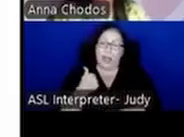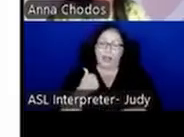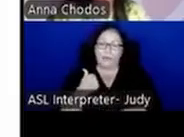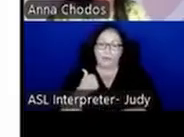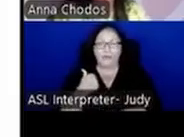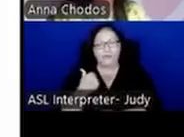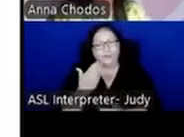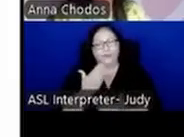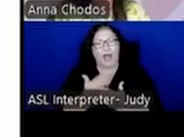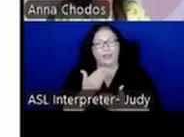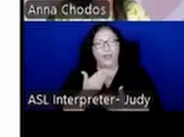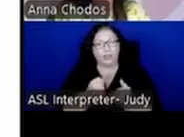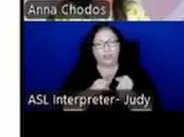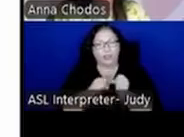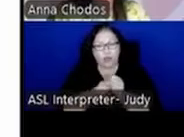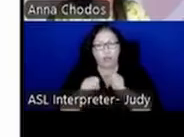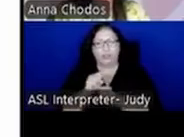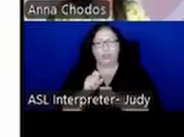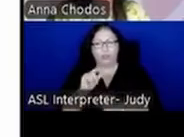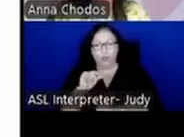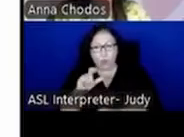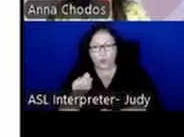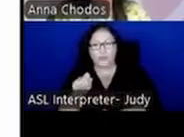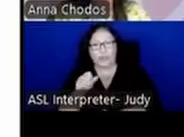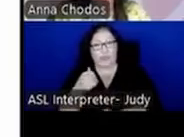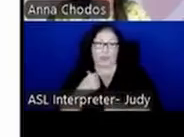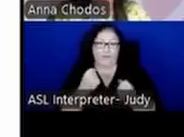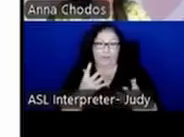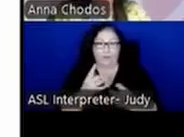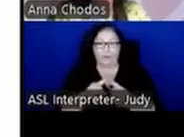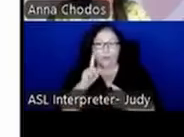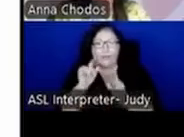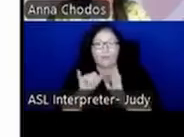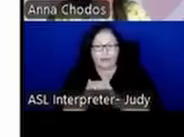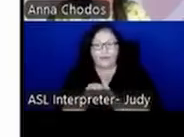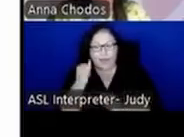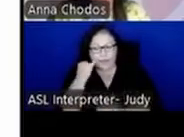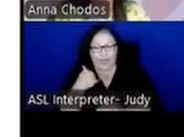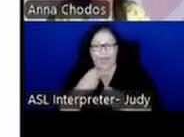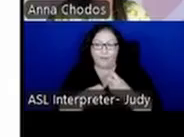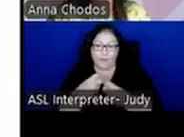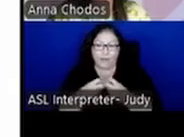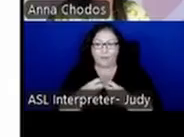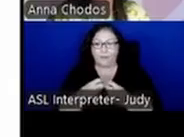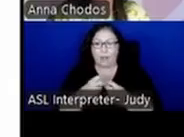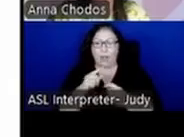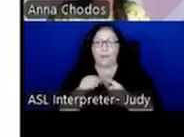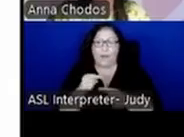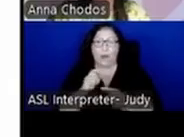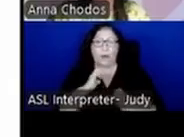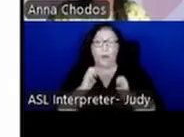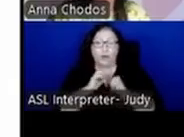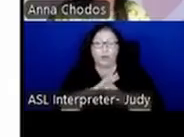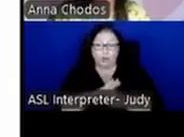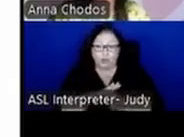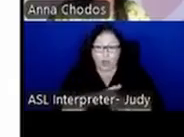structured tools, of which there are many, to identify if there's issues around emotional strain on top of the just